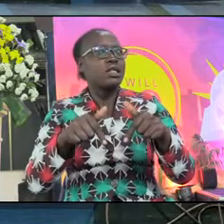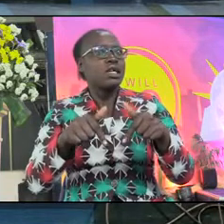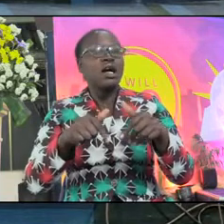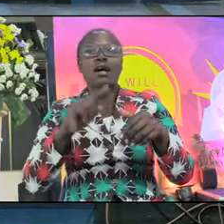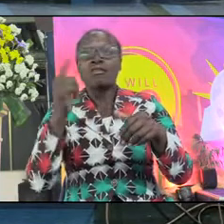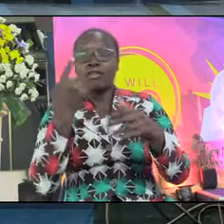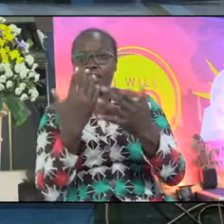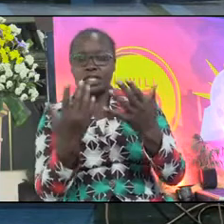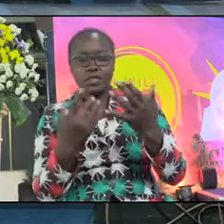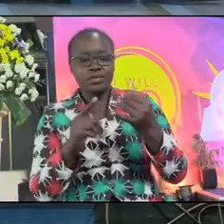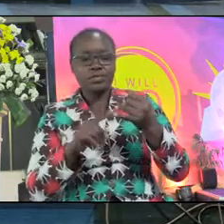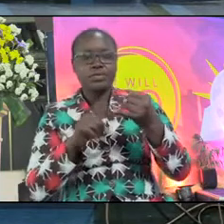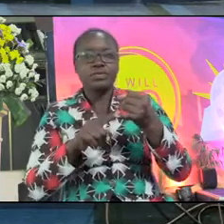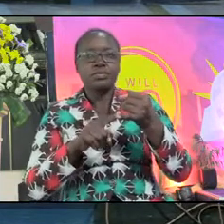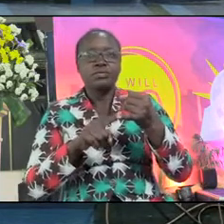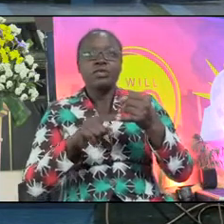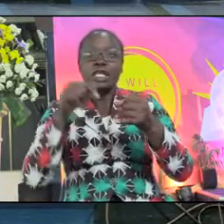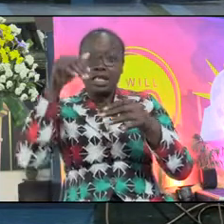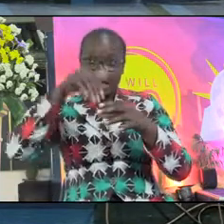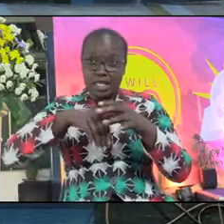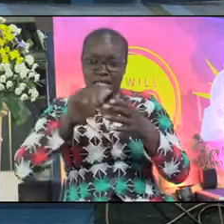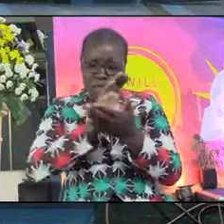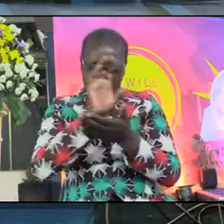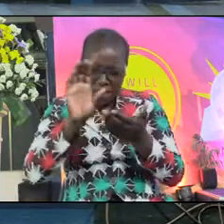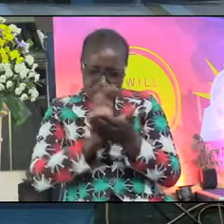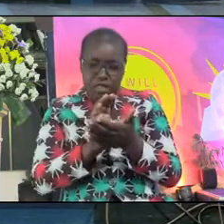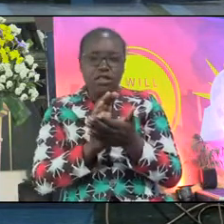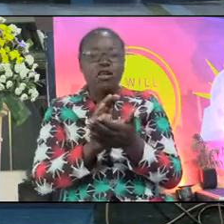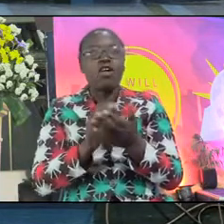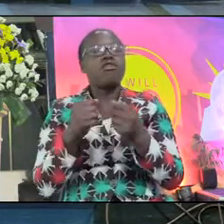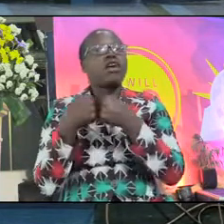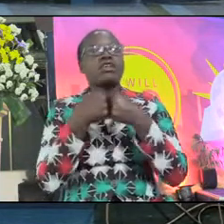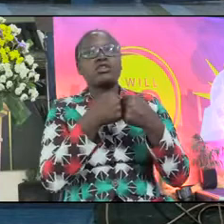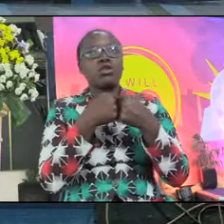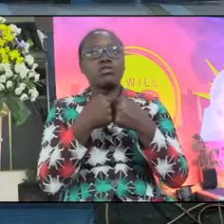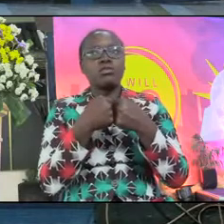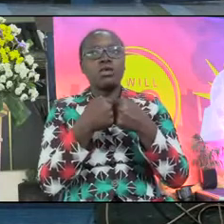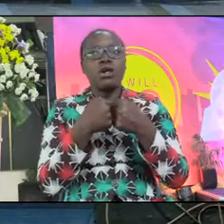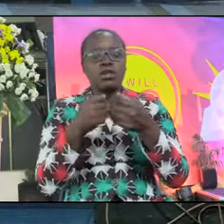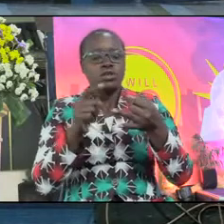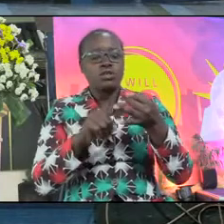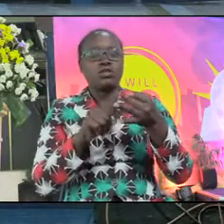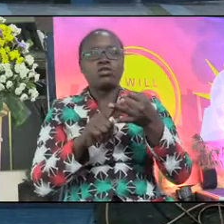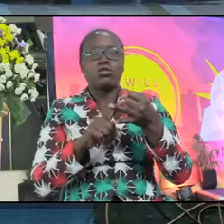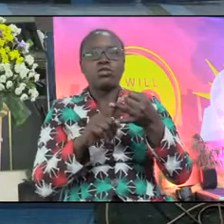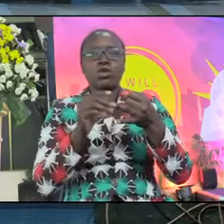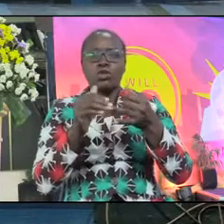What's the first thing I said? You are in the middle of a storm, right?